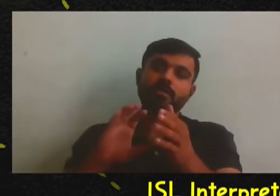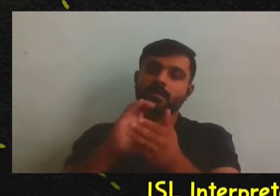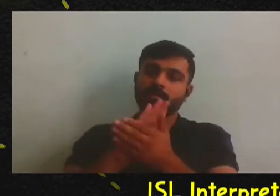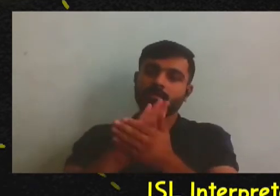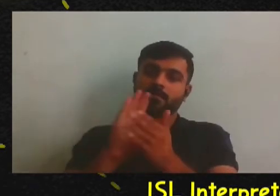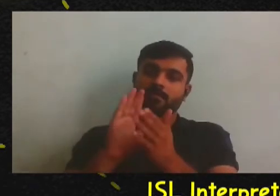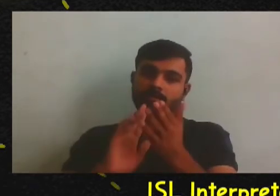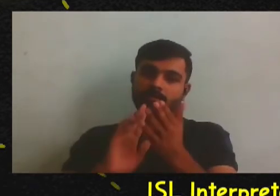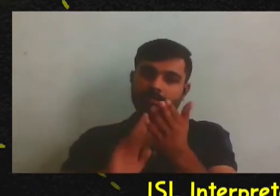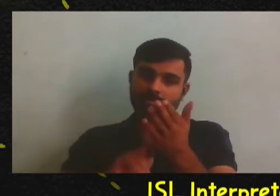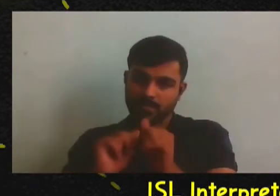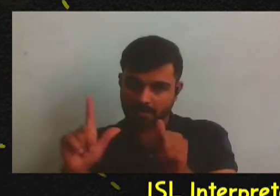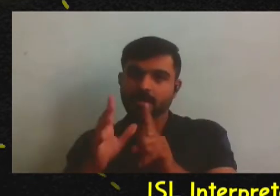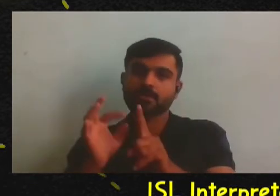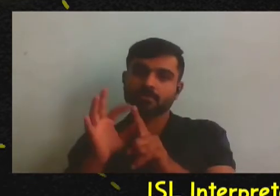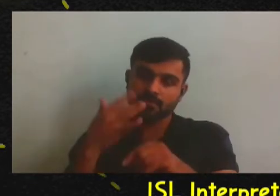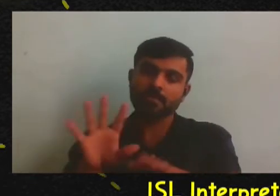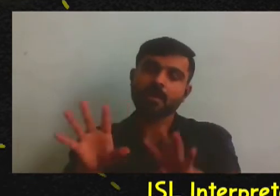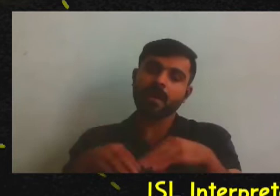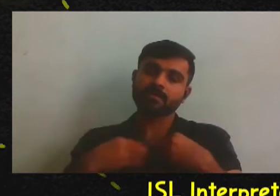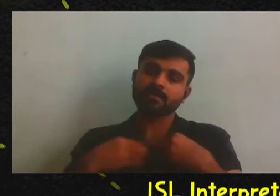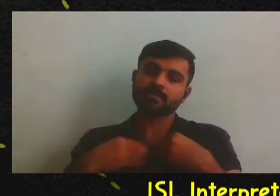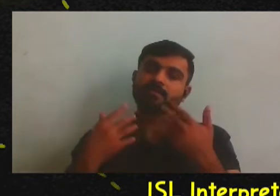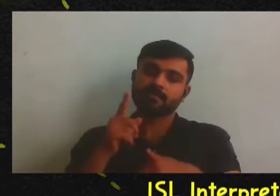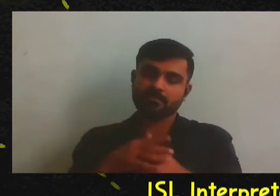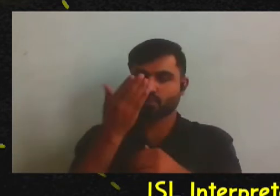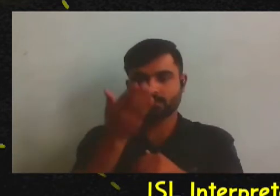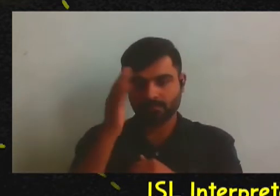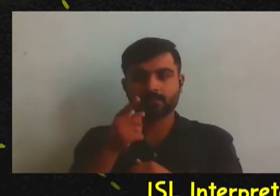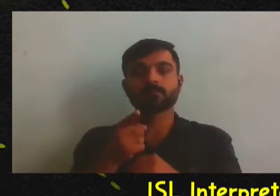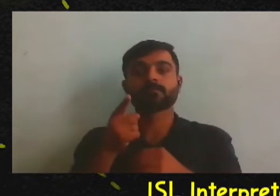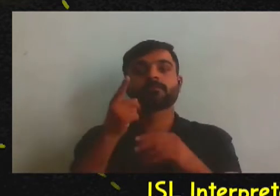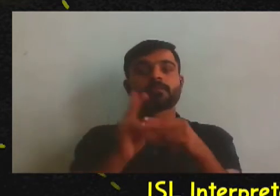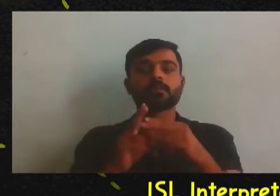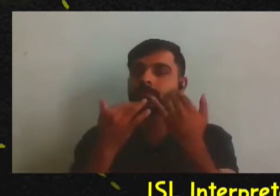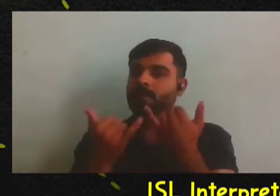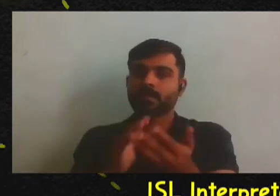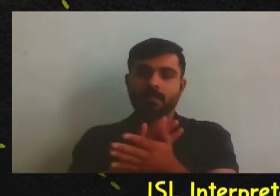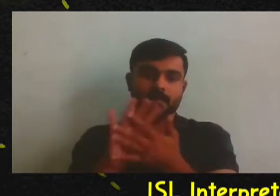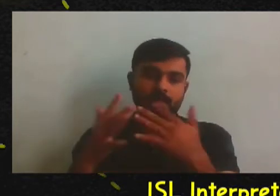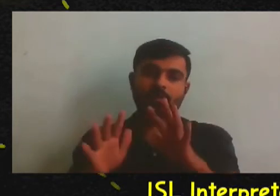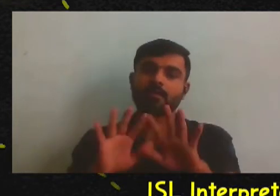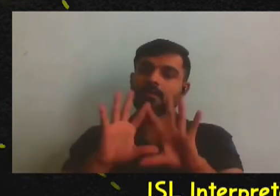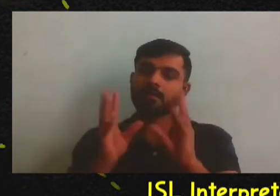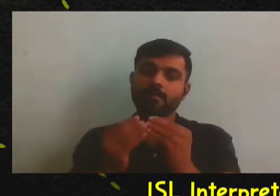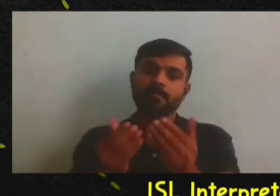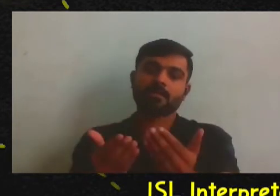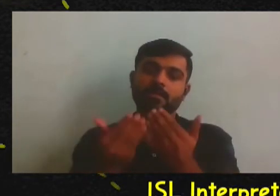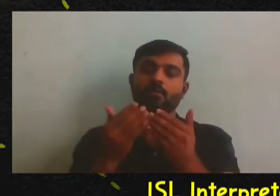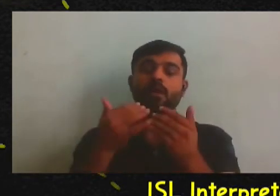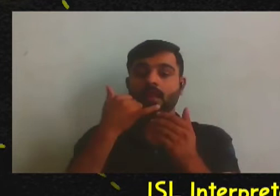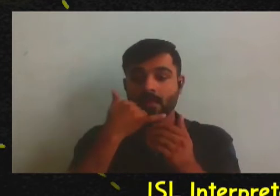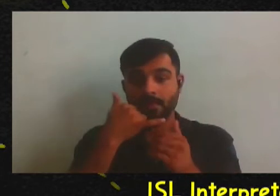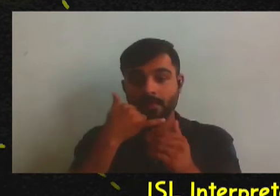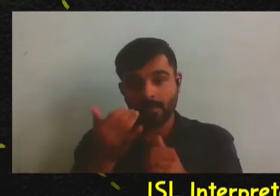do, accepting that, because it is now been, because it's a dial-in number,